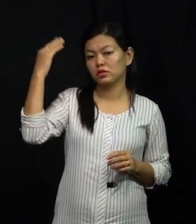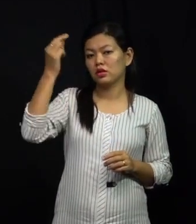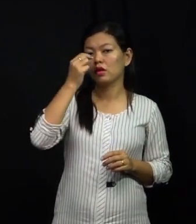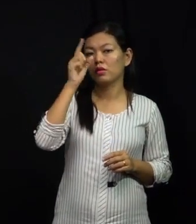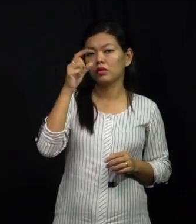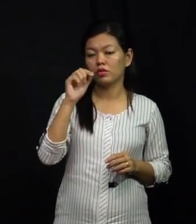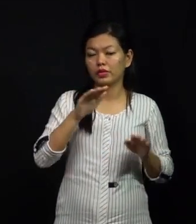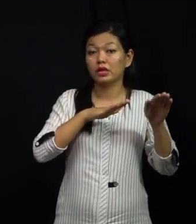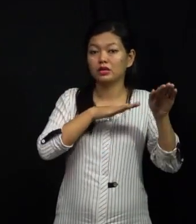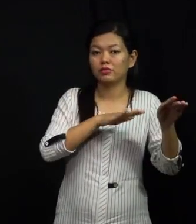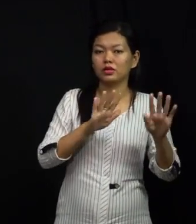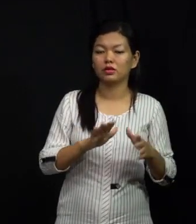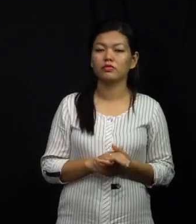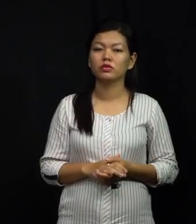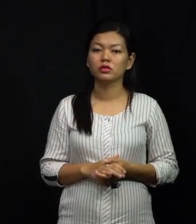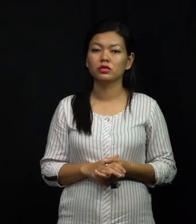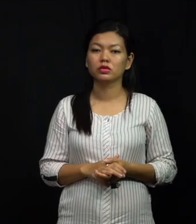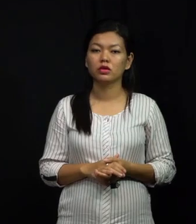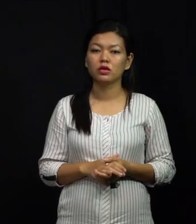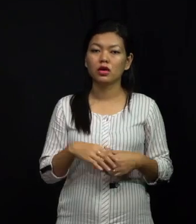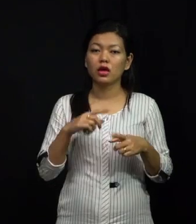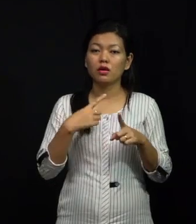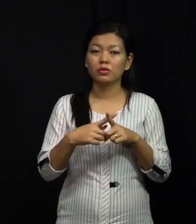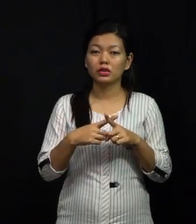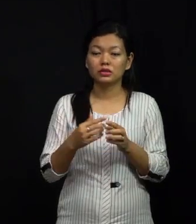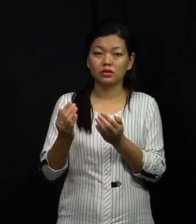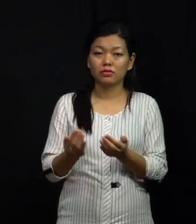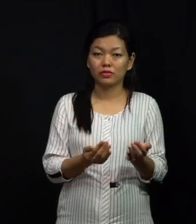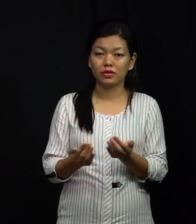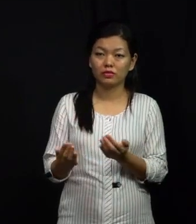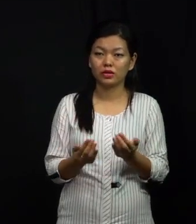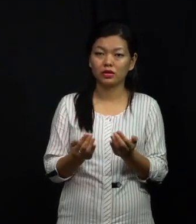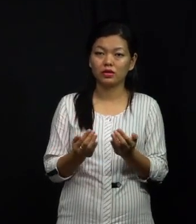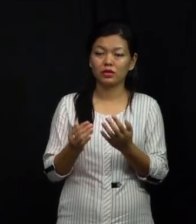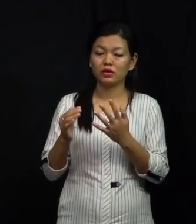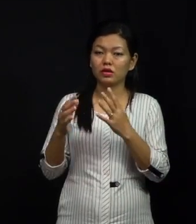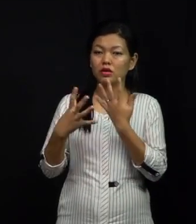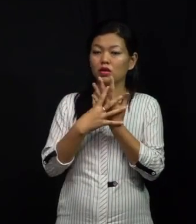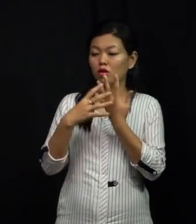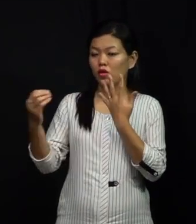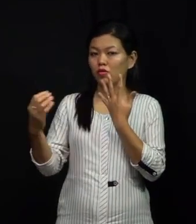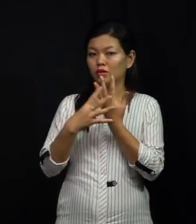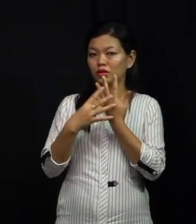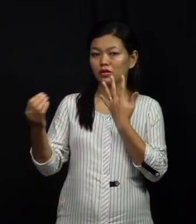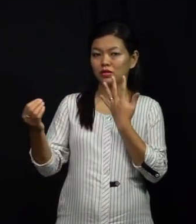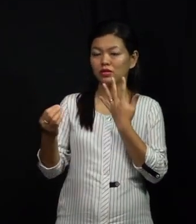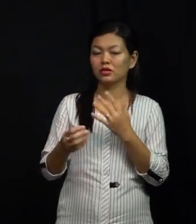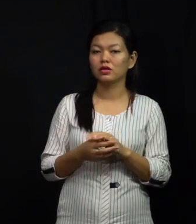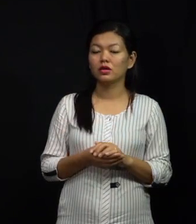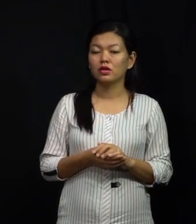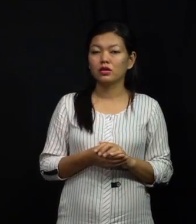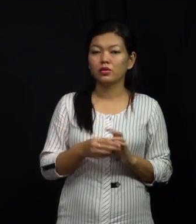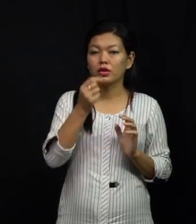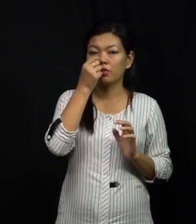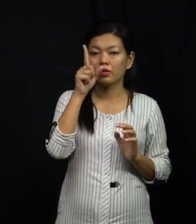that the child learns to make certain sounds by imitation. Okay, so he'll try to imitate the parents or